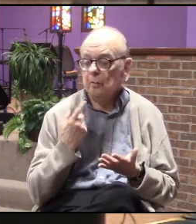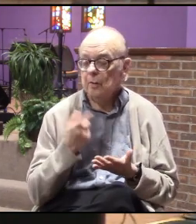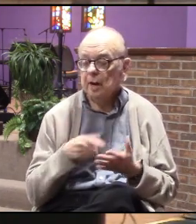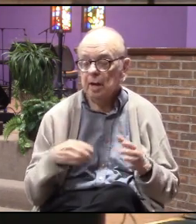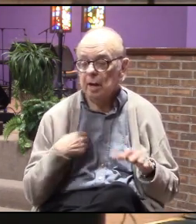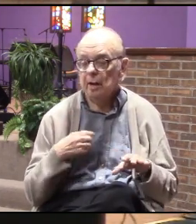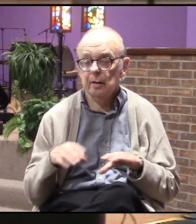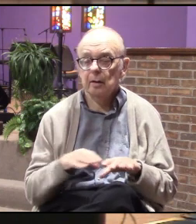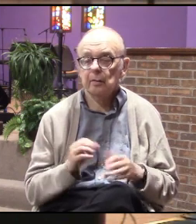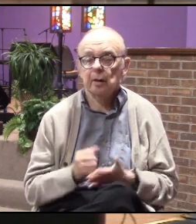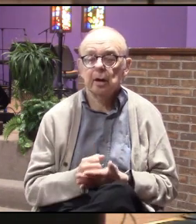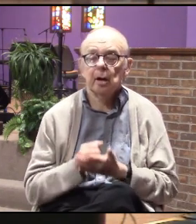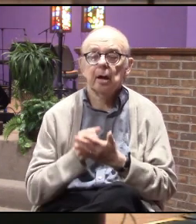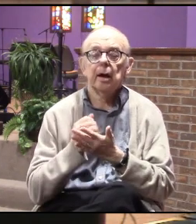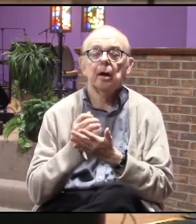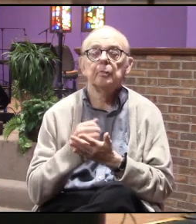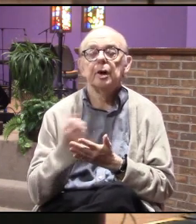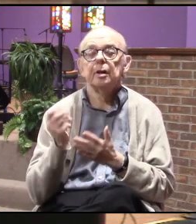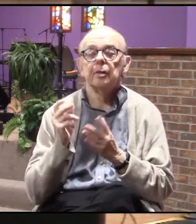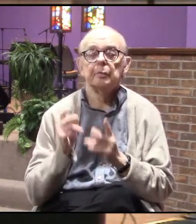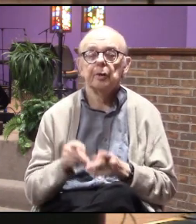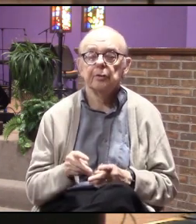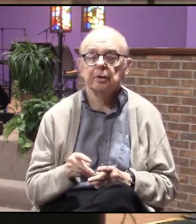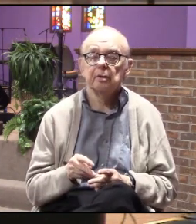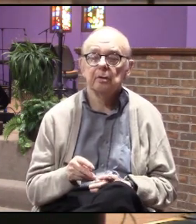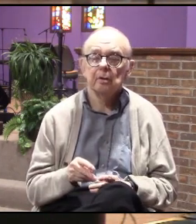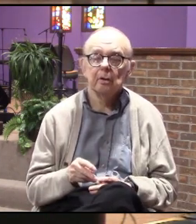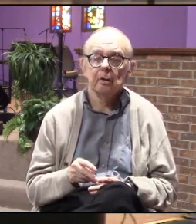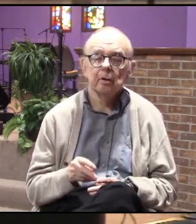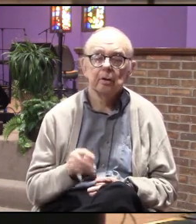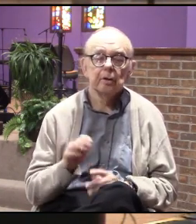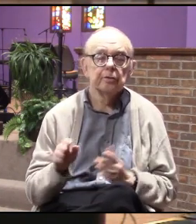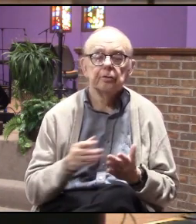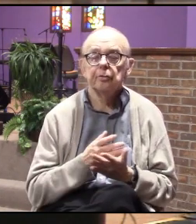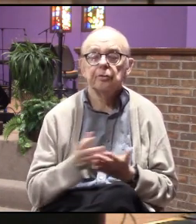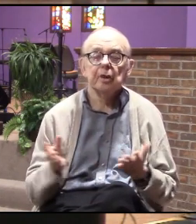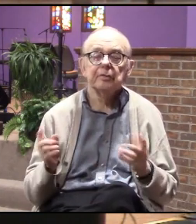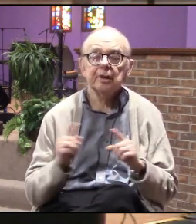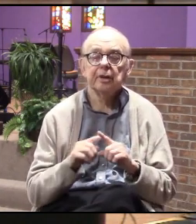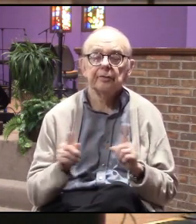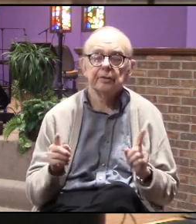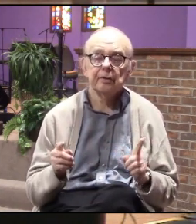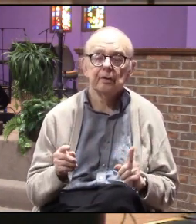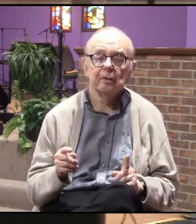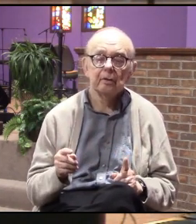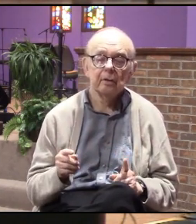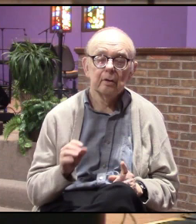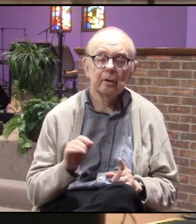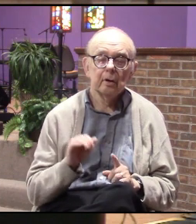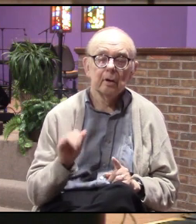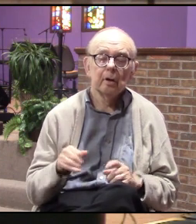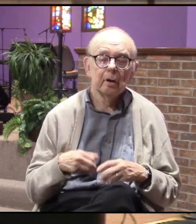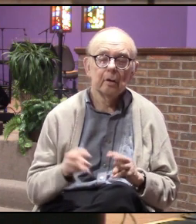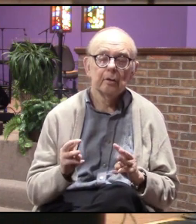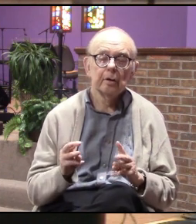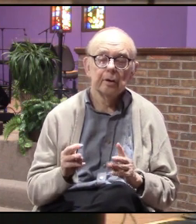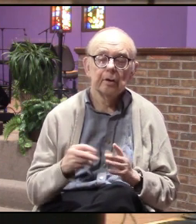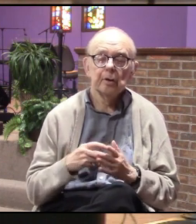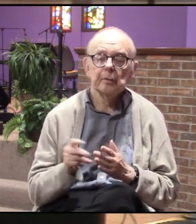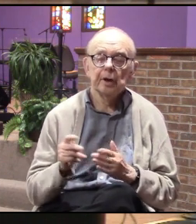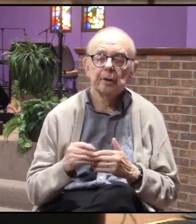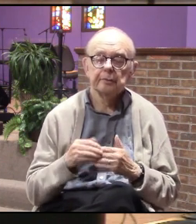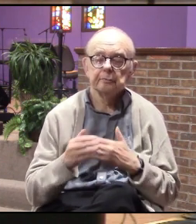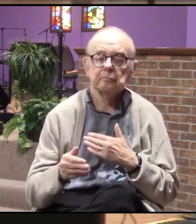do will help someone else to do something else. And yes, in a way, you're paying it